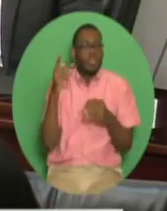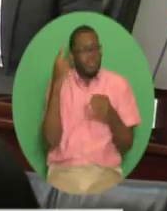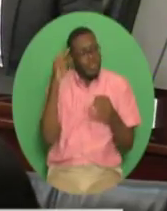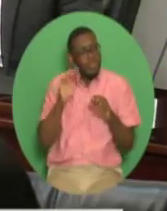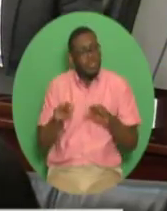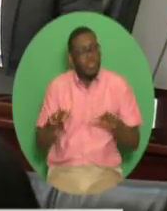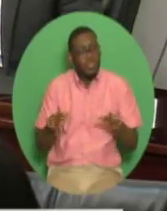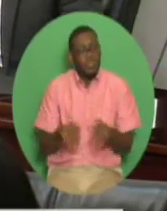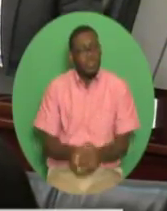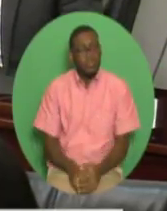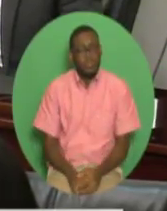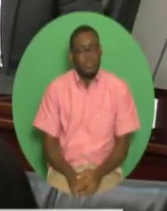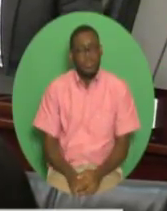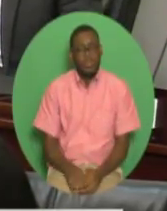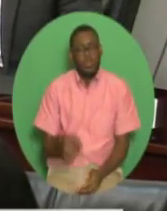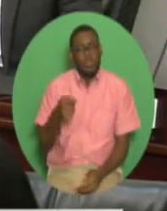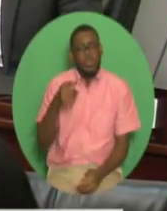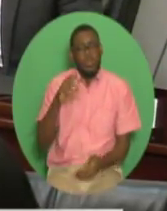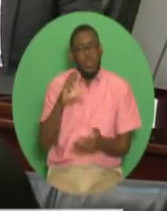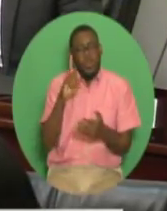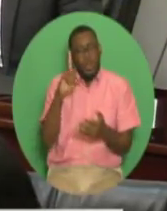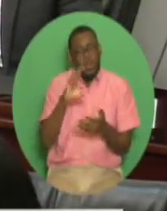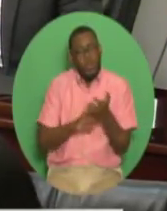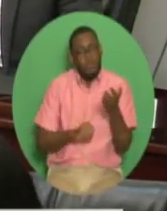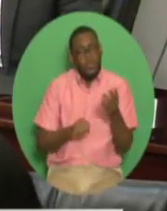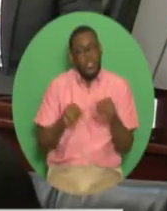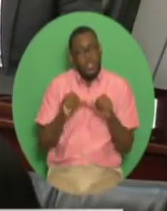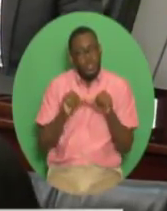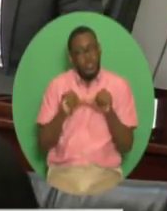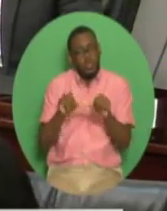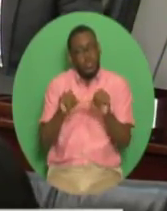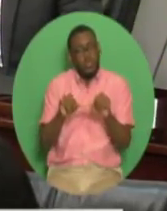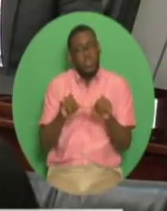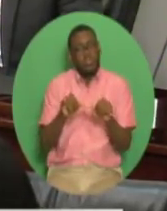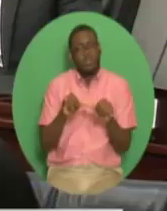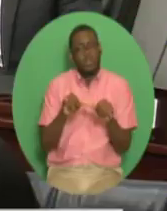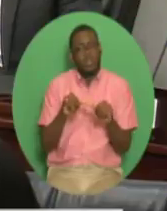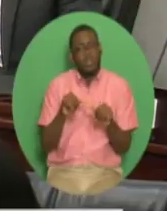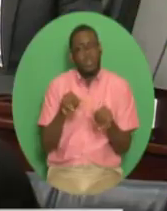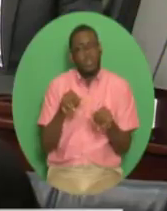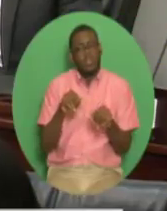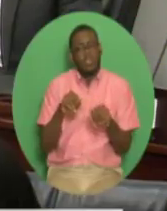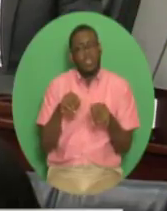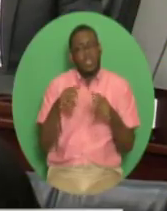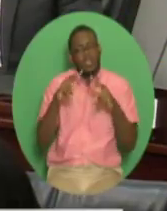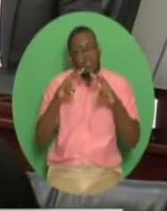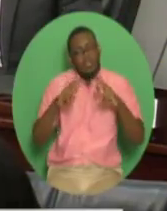program. We got complaints from parents, teachers, students, and the general community.